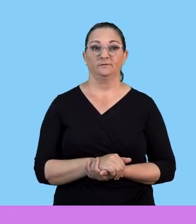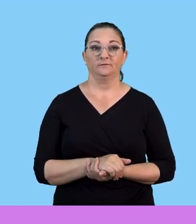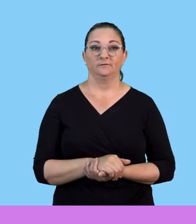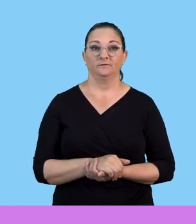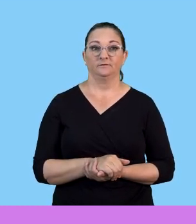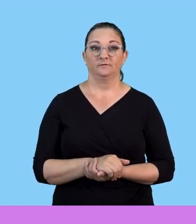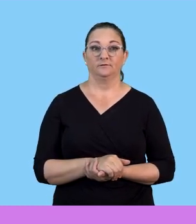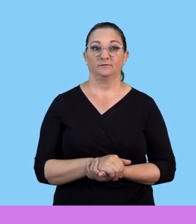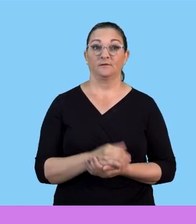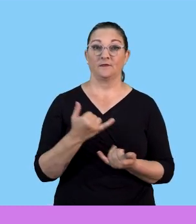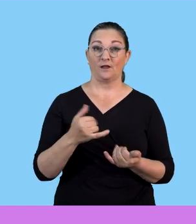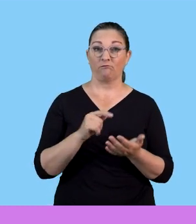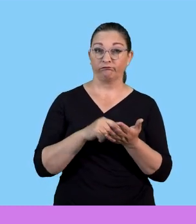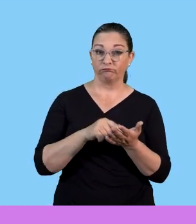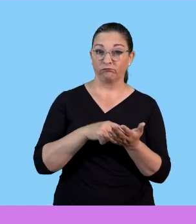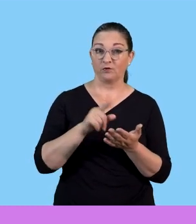R1.46.